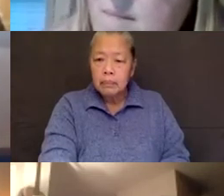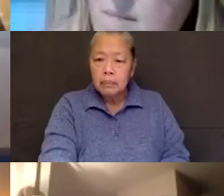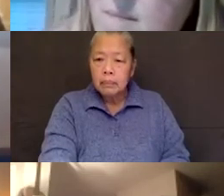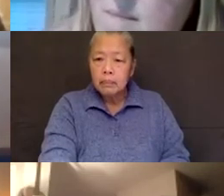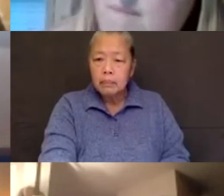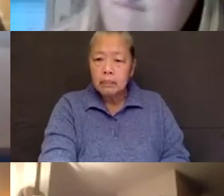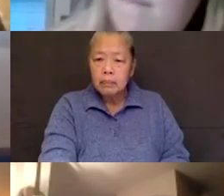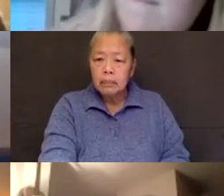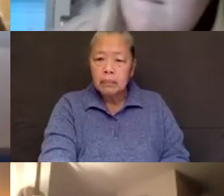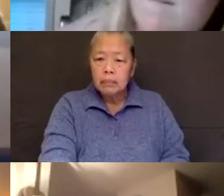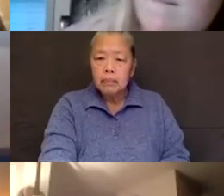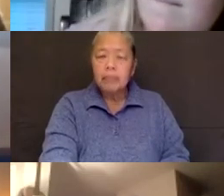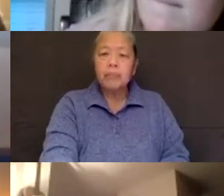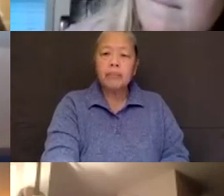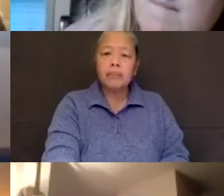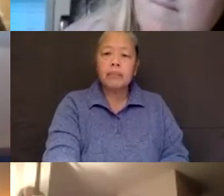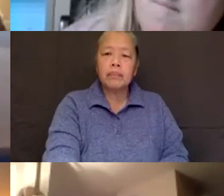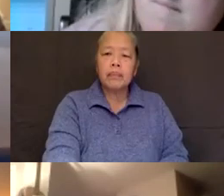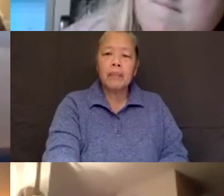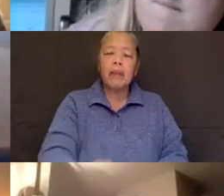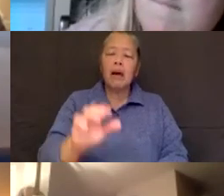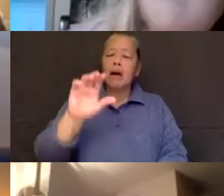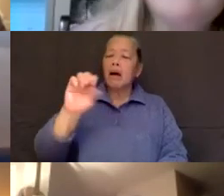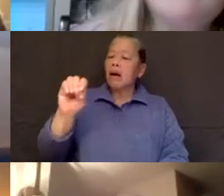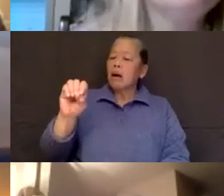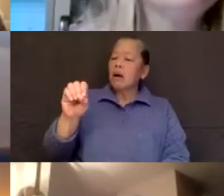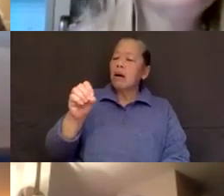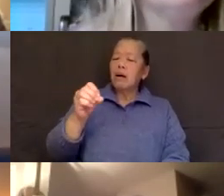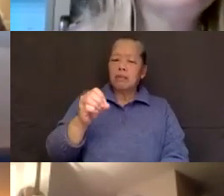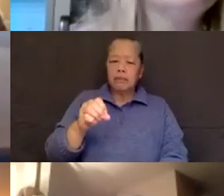All right. Is there anything else, Ophelia, from your group that y'all want to share?